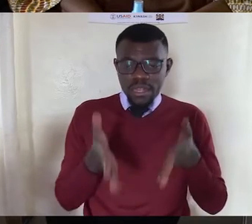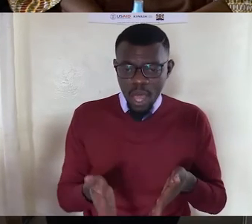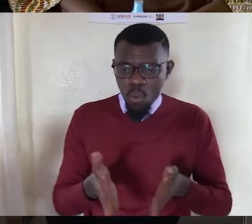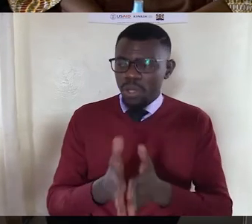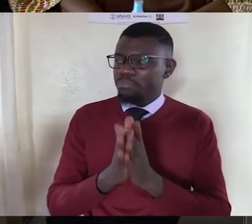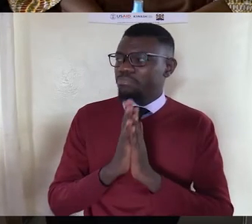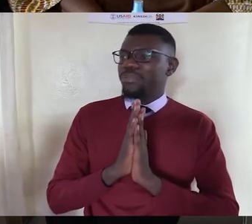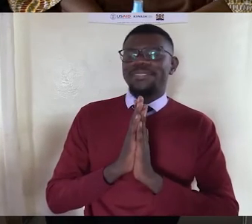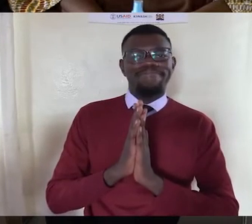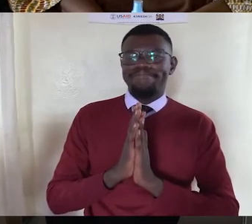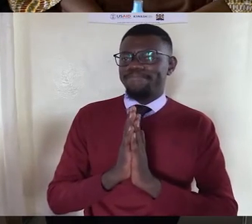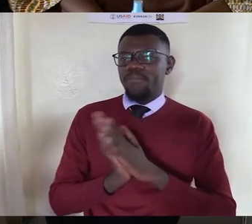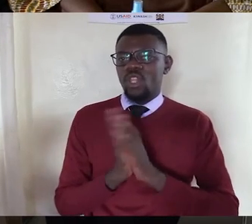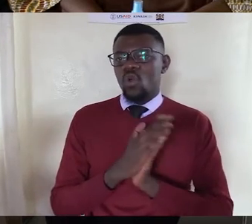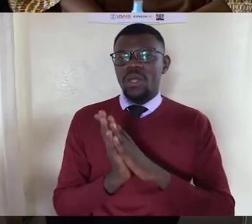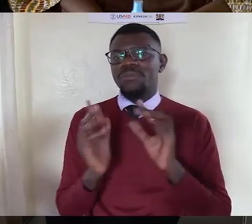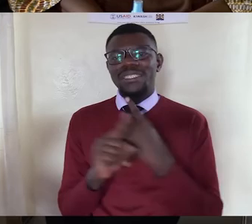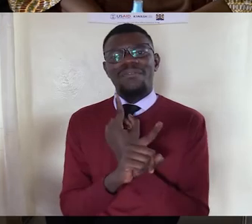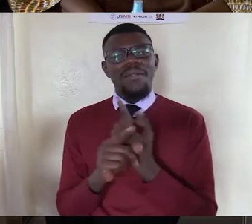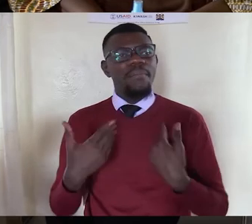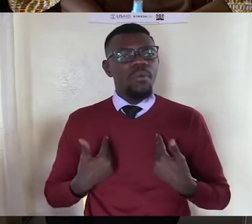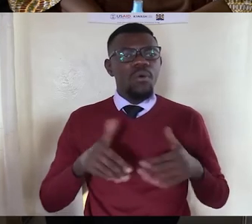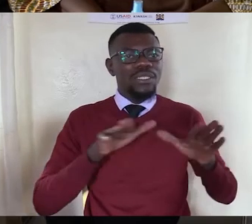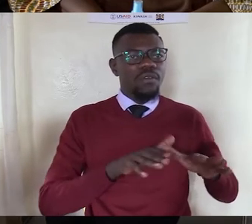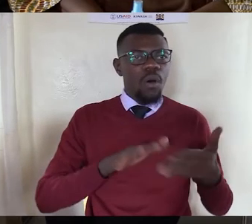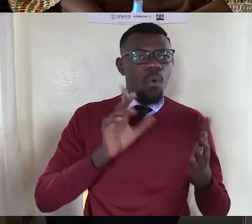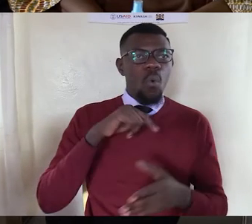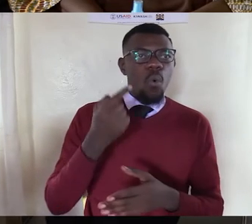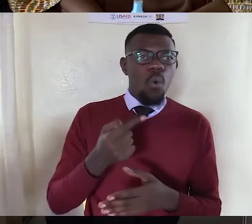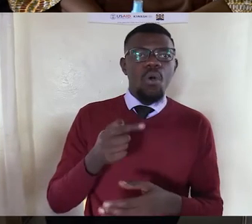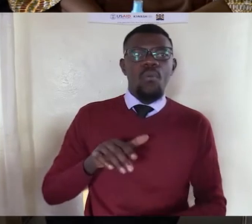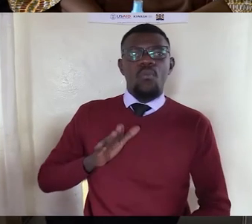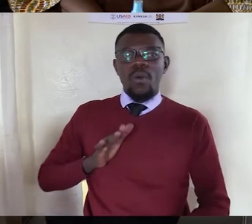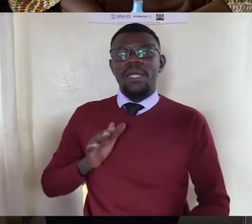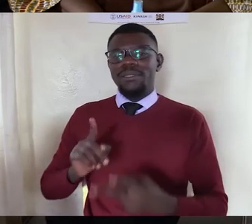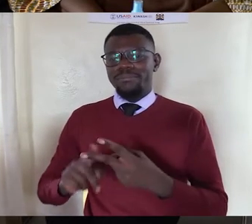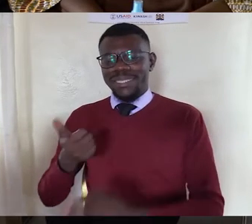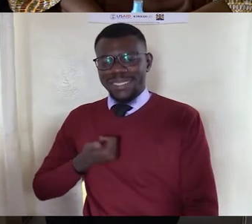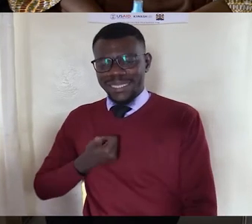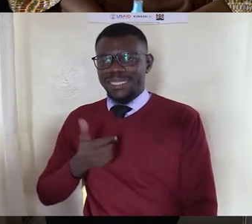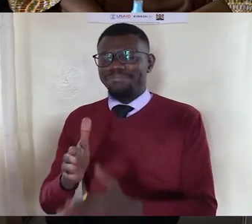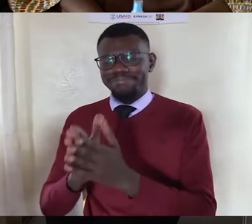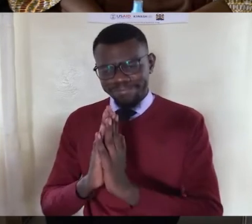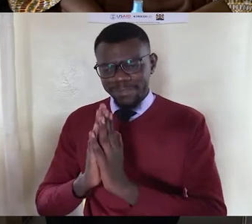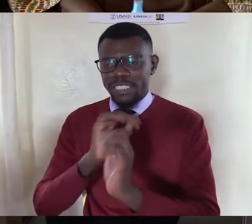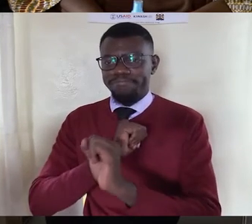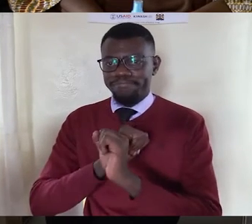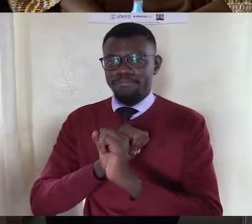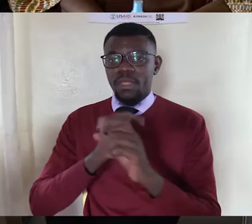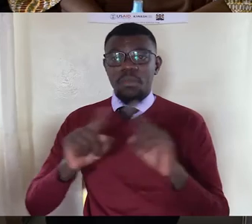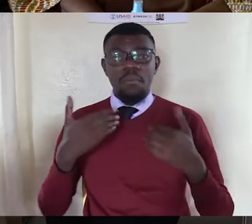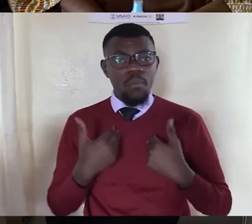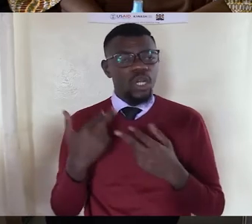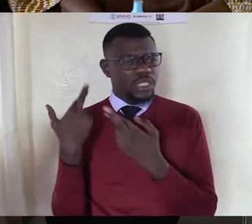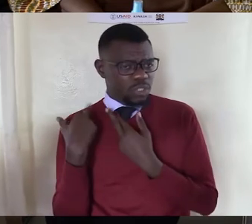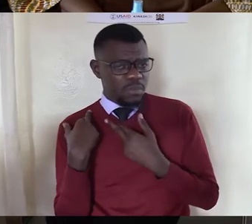not become a reality. The majority of those who suffer are women and girls. We are praying that they'll be safeguarded by the duty bearers and that everybody